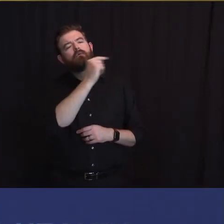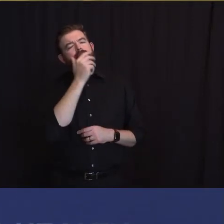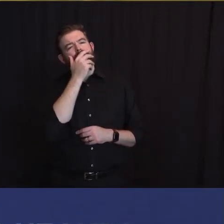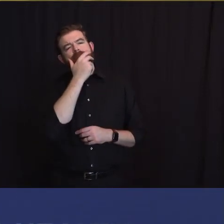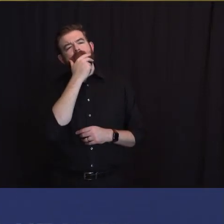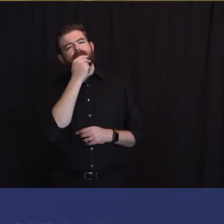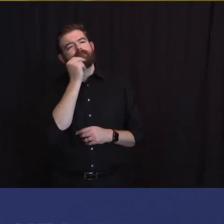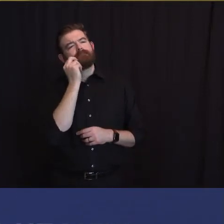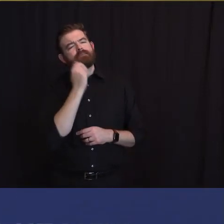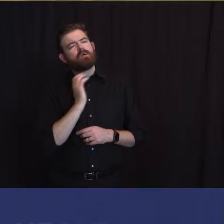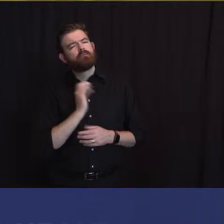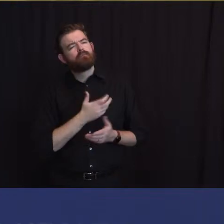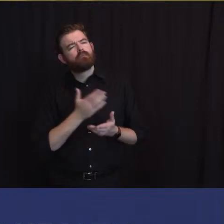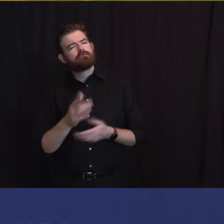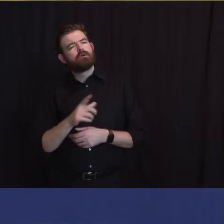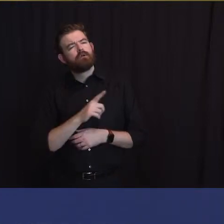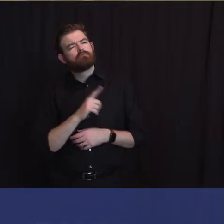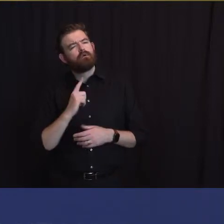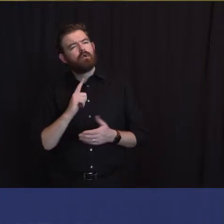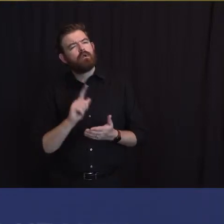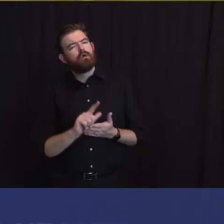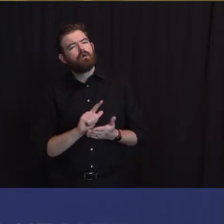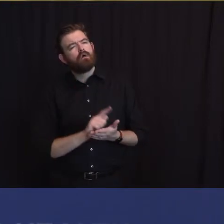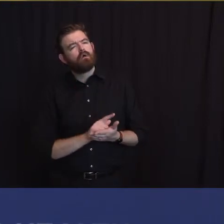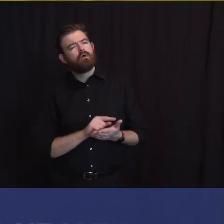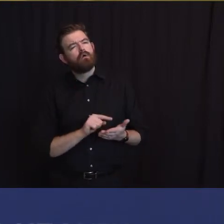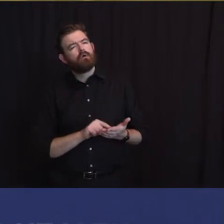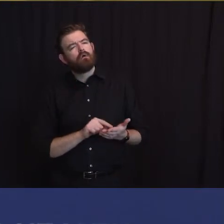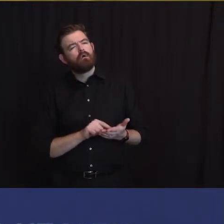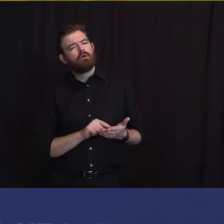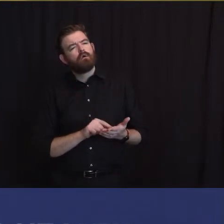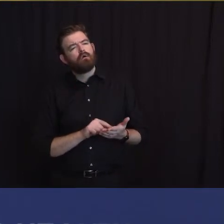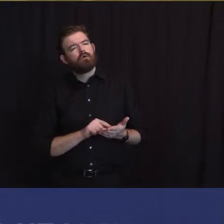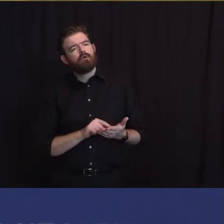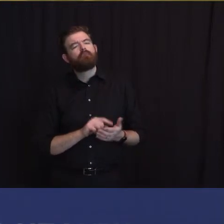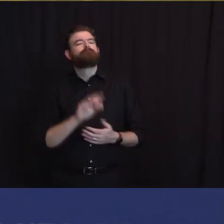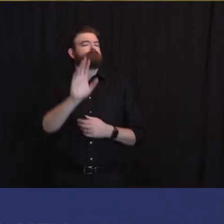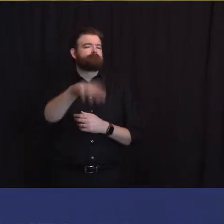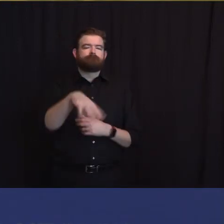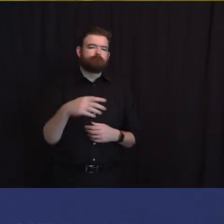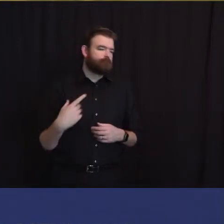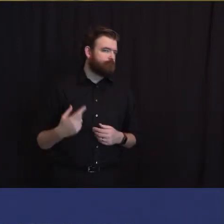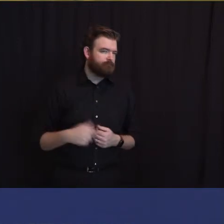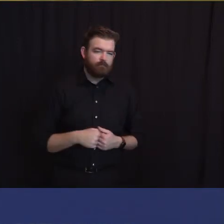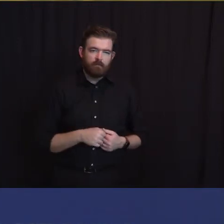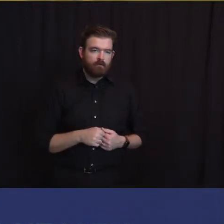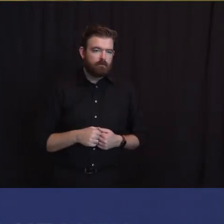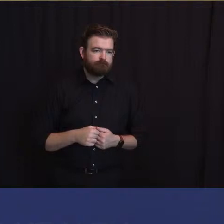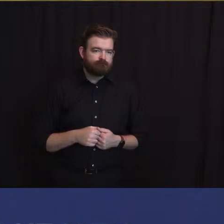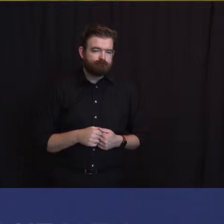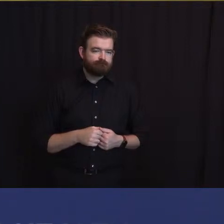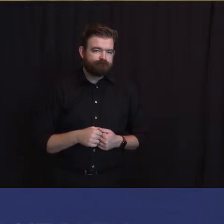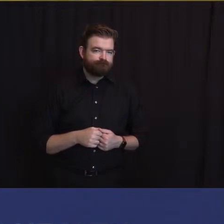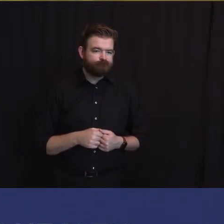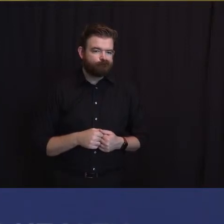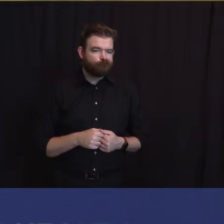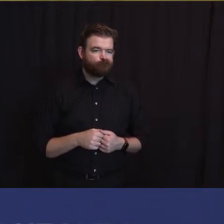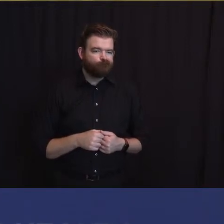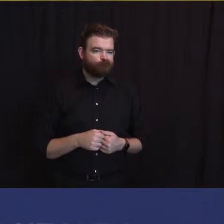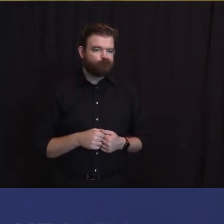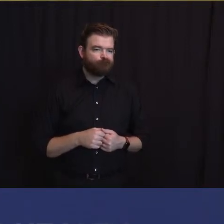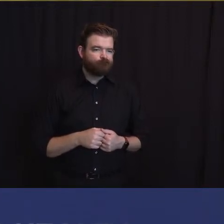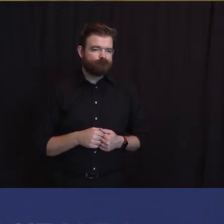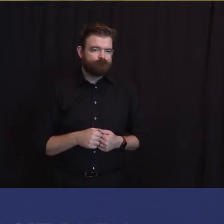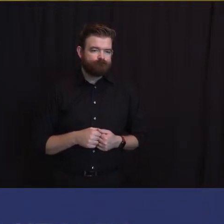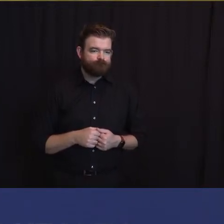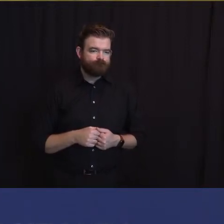Any items you'd highlight that would have? I mean, we've got a lot of money into, and I don't have. This is not specific to